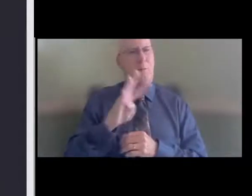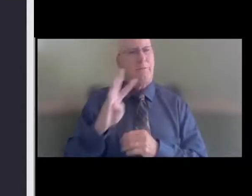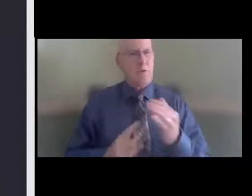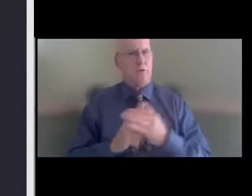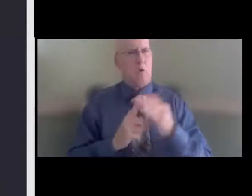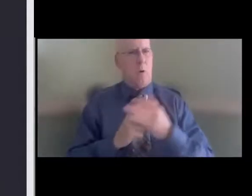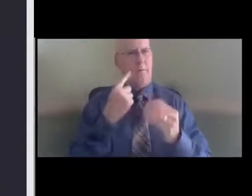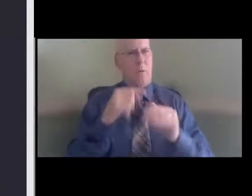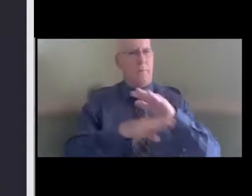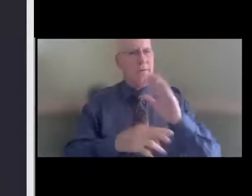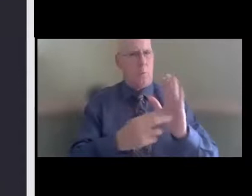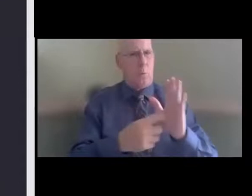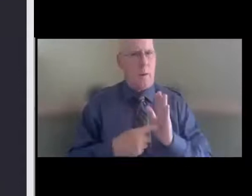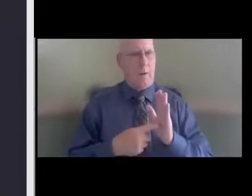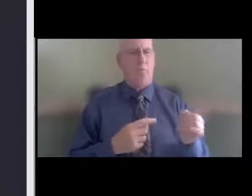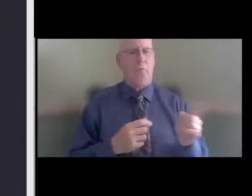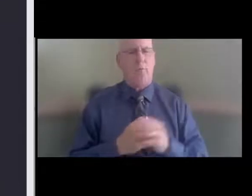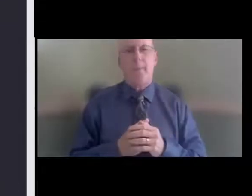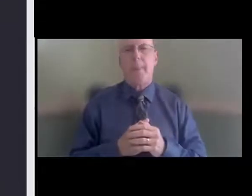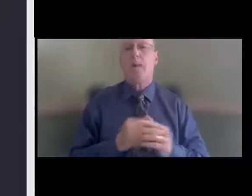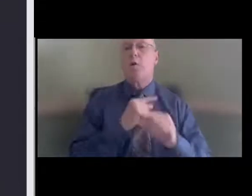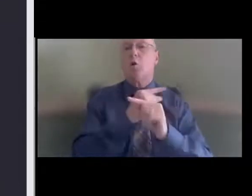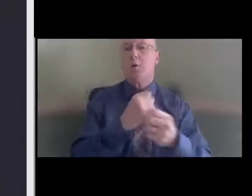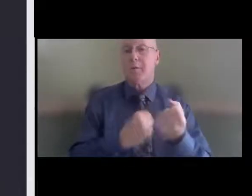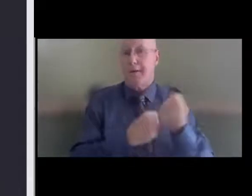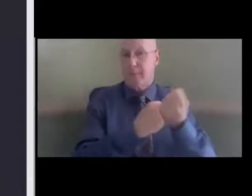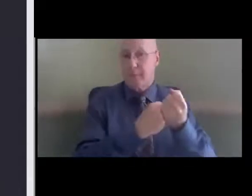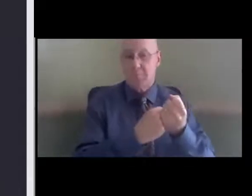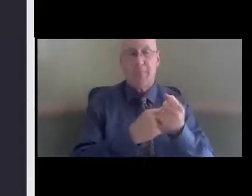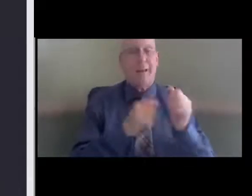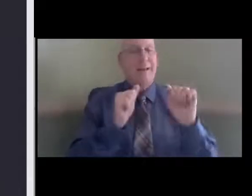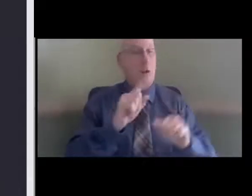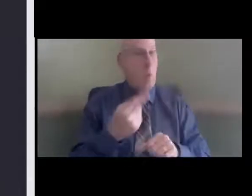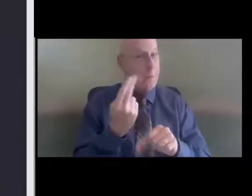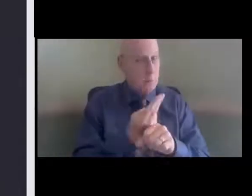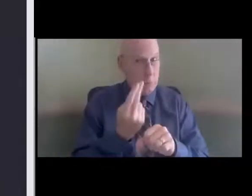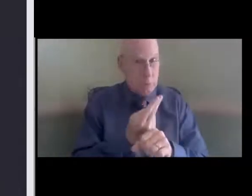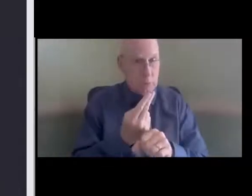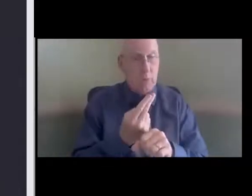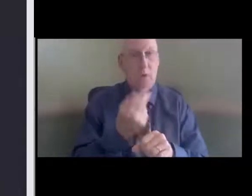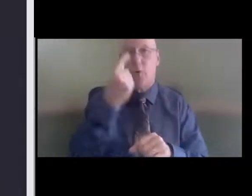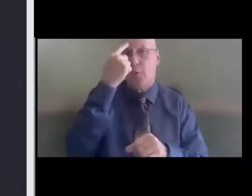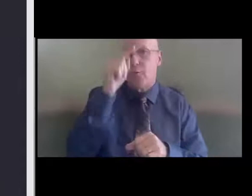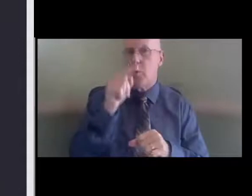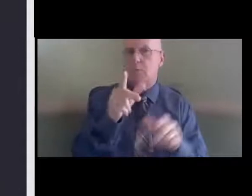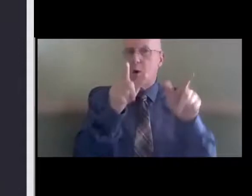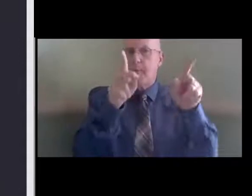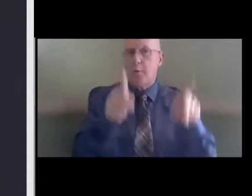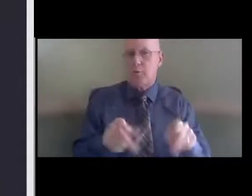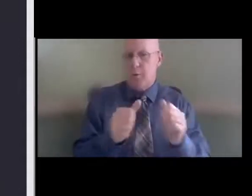those basic requirements. So guardian advocacy can only be used for an individual